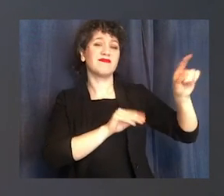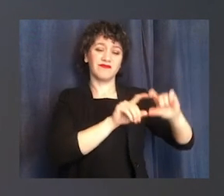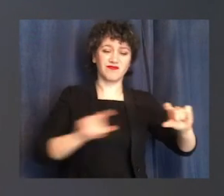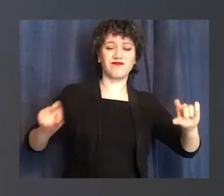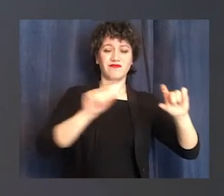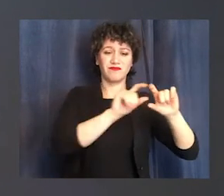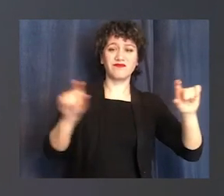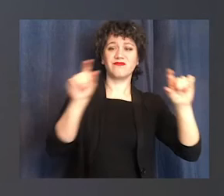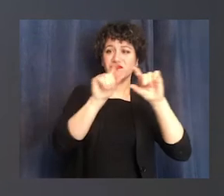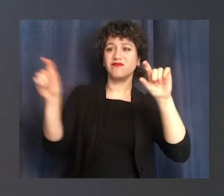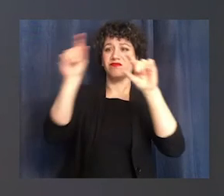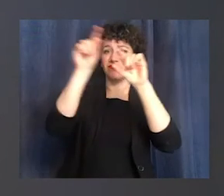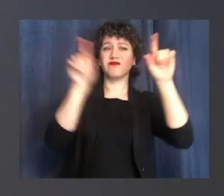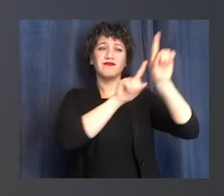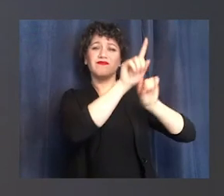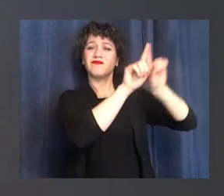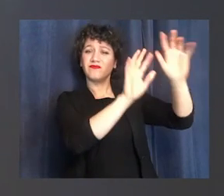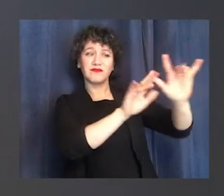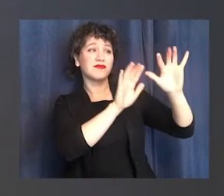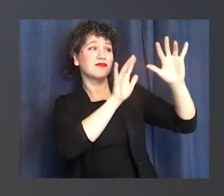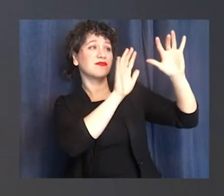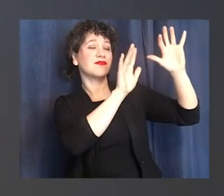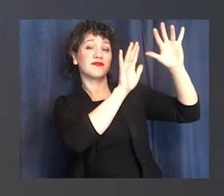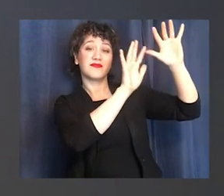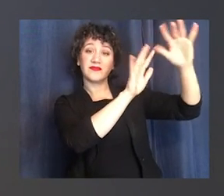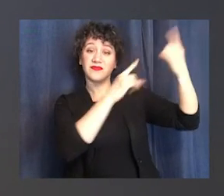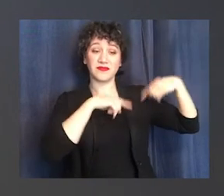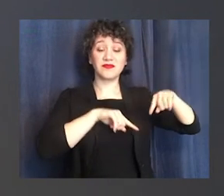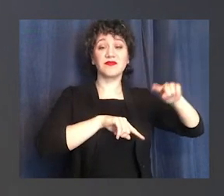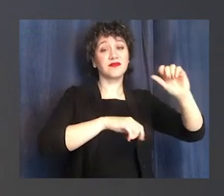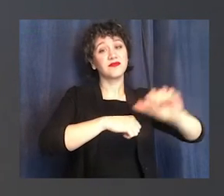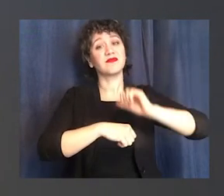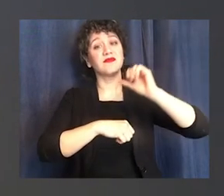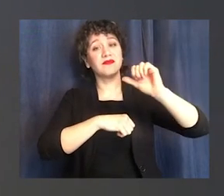broad stripes and bright stars through the